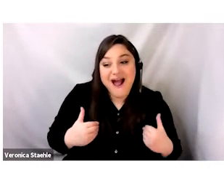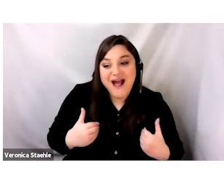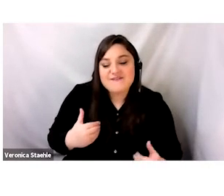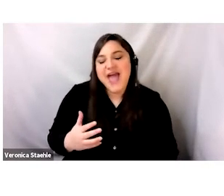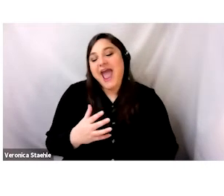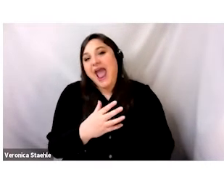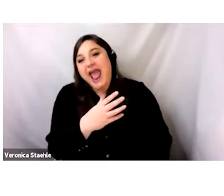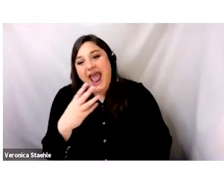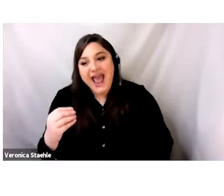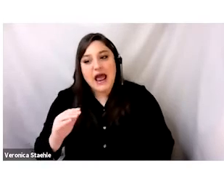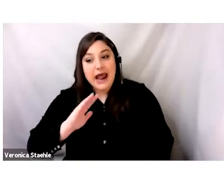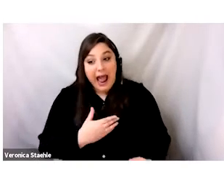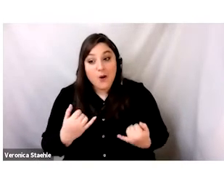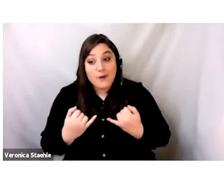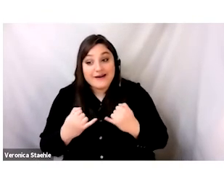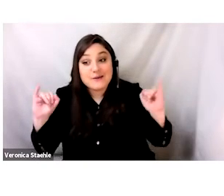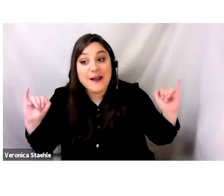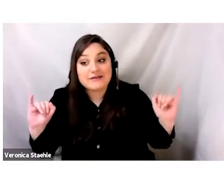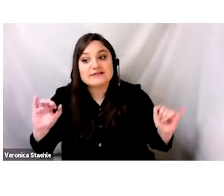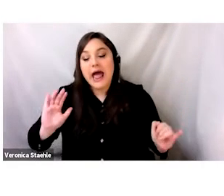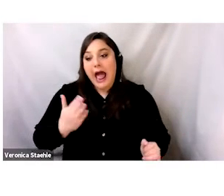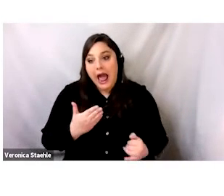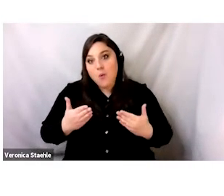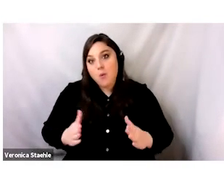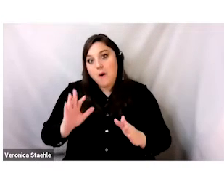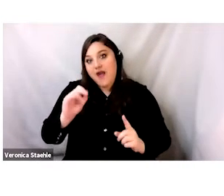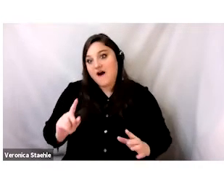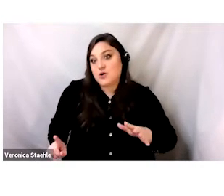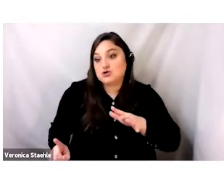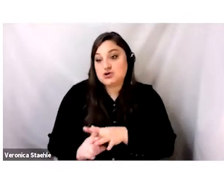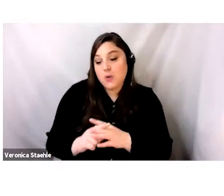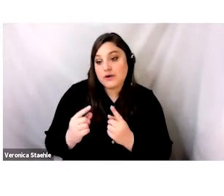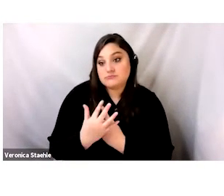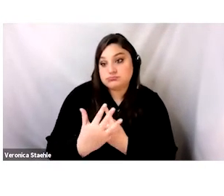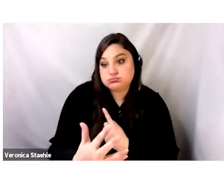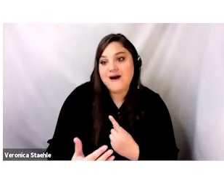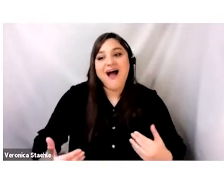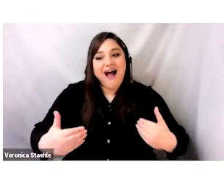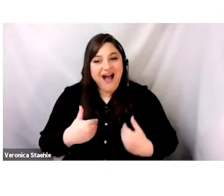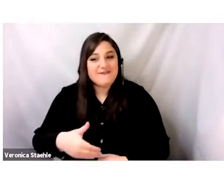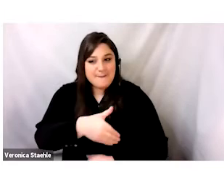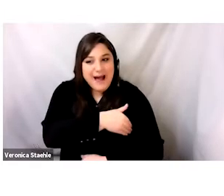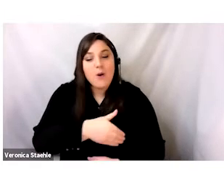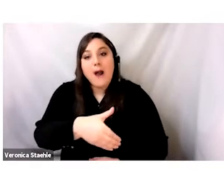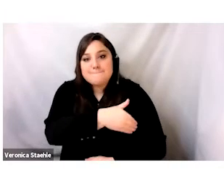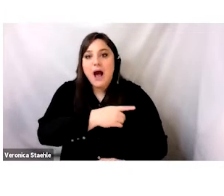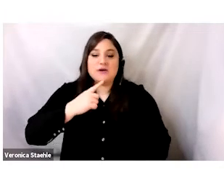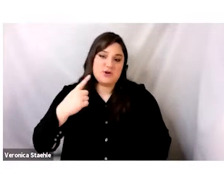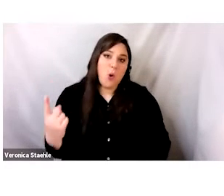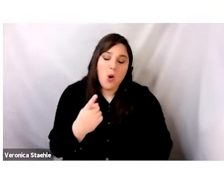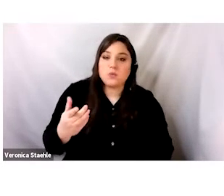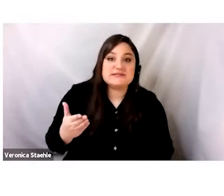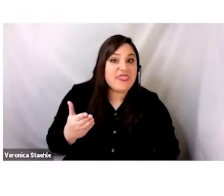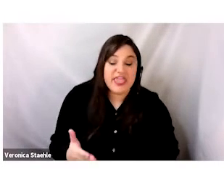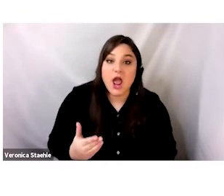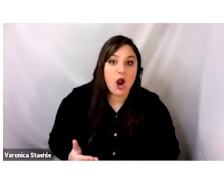our agency and how we show up. And the power dynamics are always going to be in play. It could be in your personality